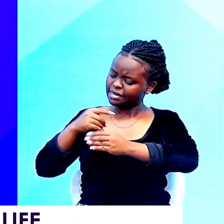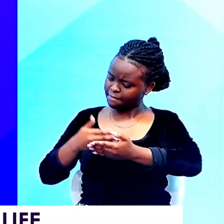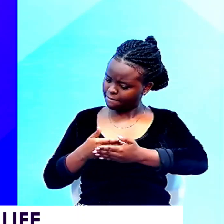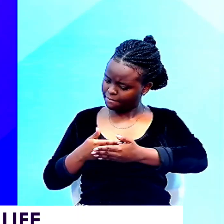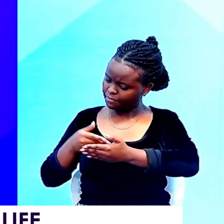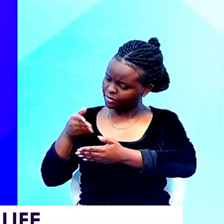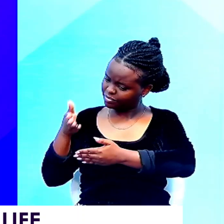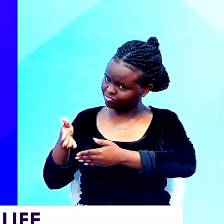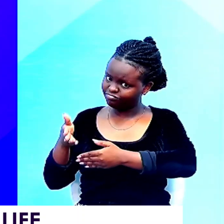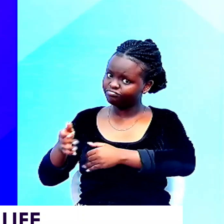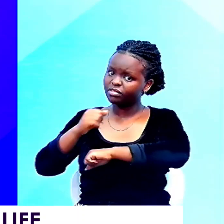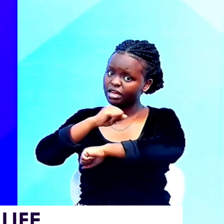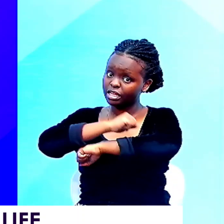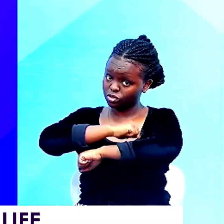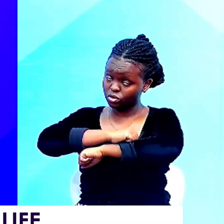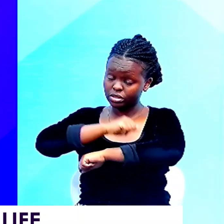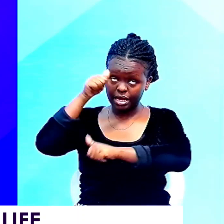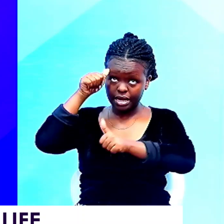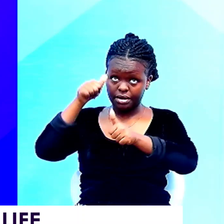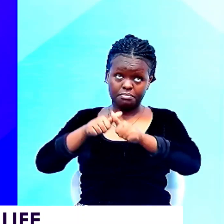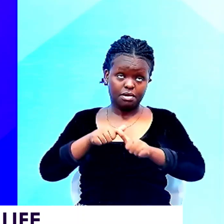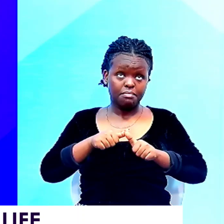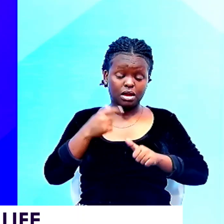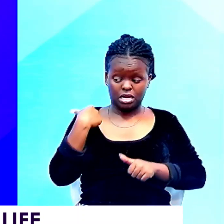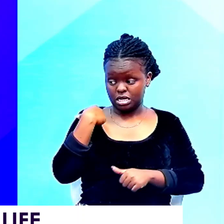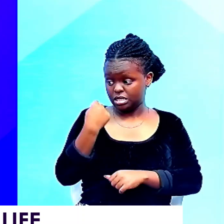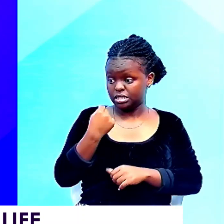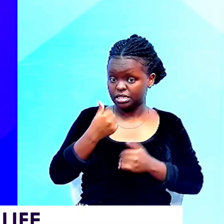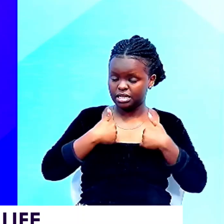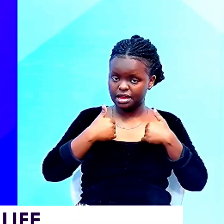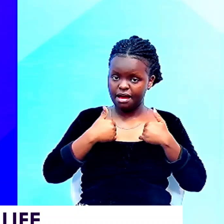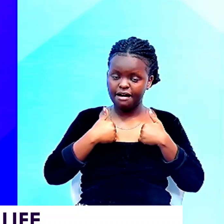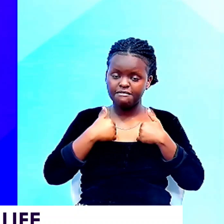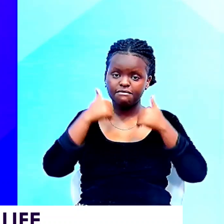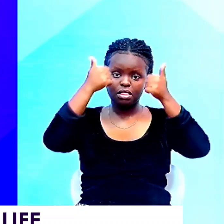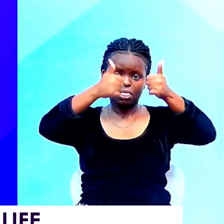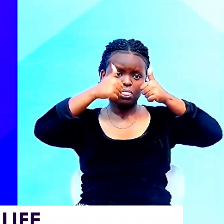school, because I remember just recently when we had the